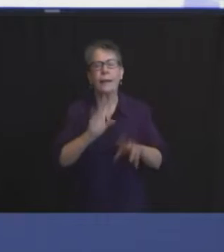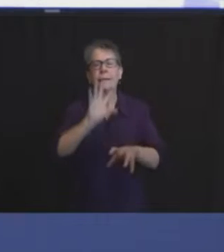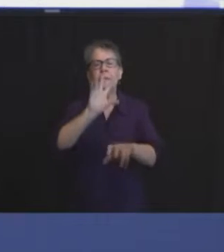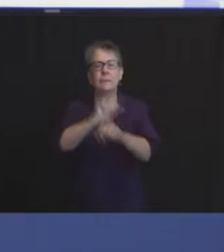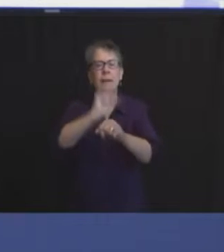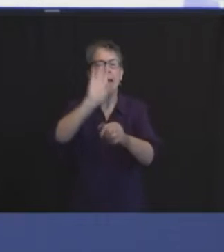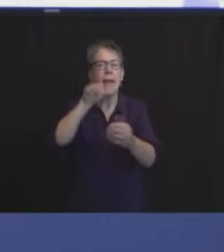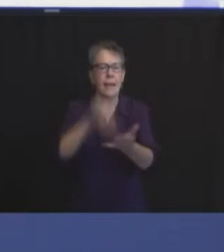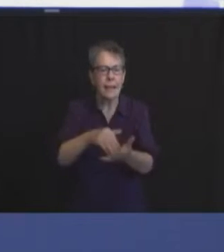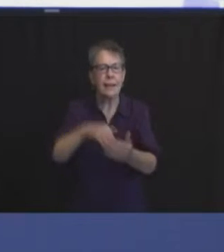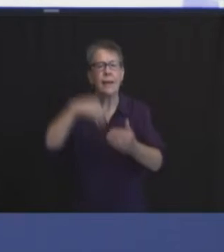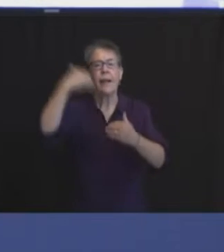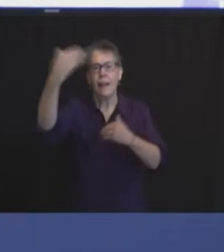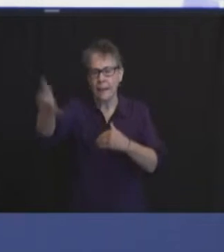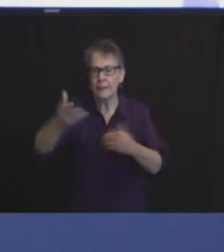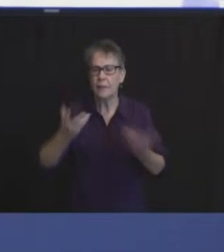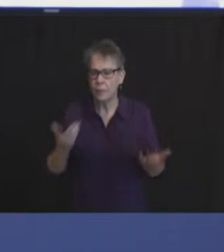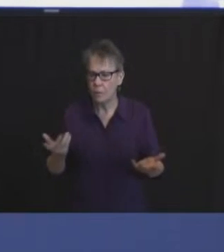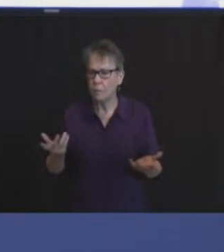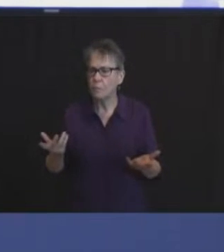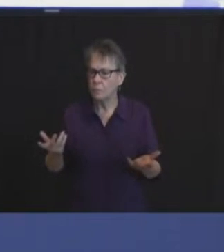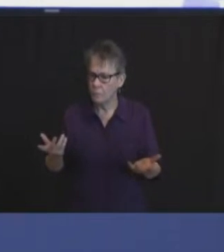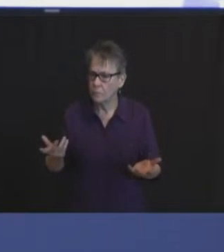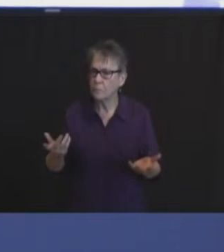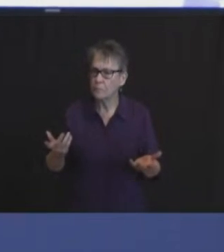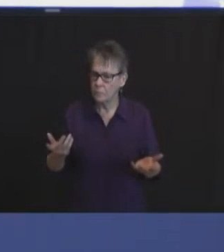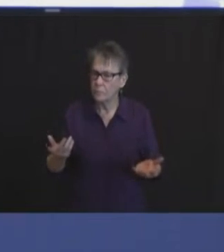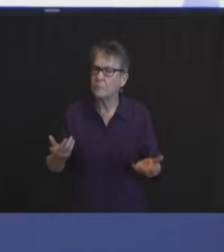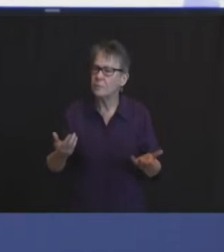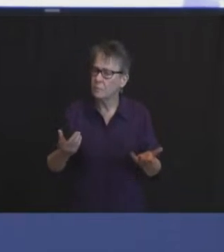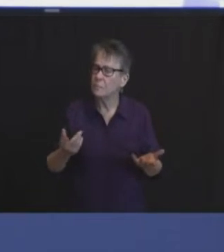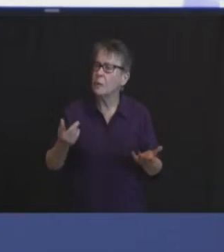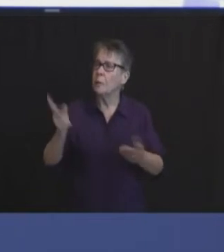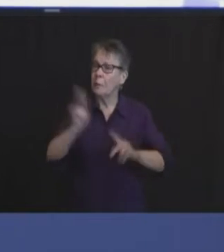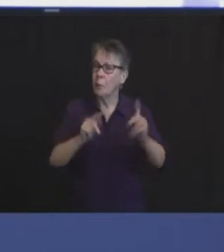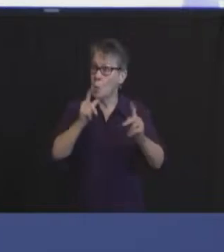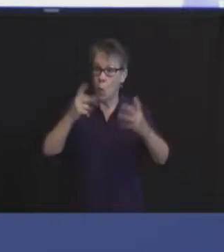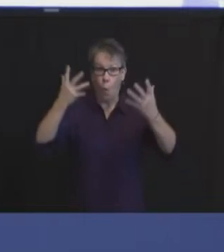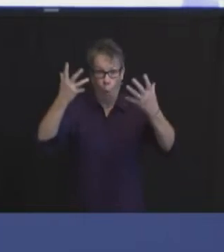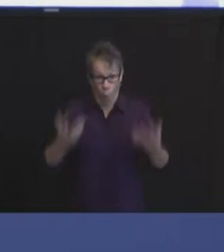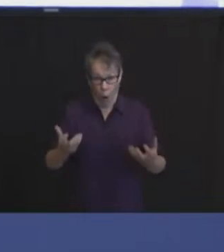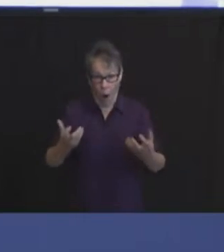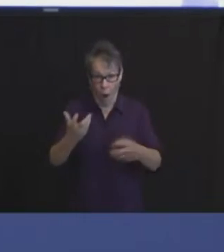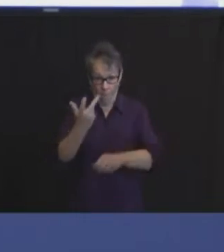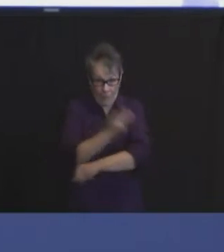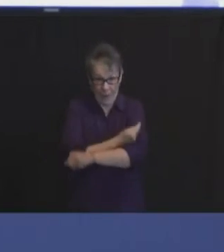but we just want a culture of positive vaccinations.